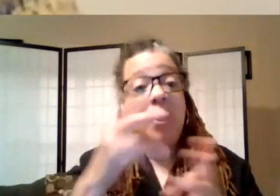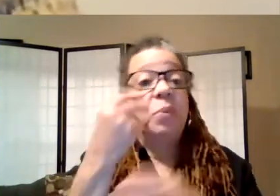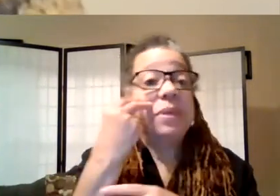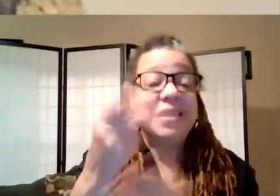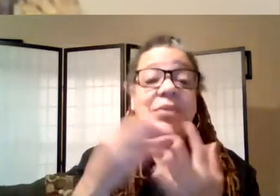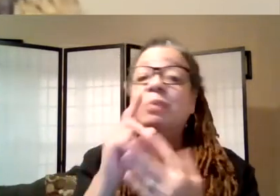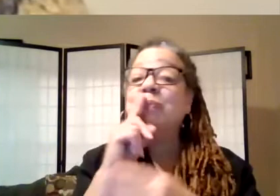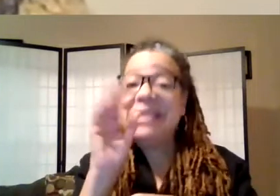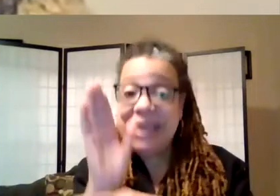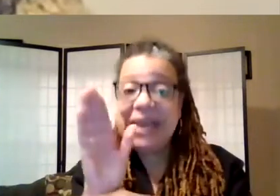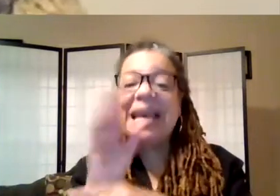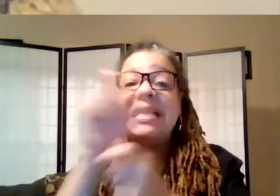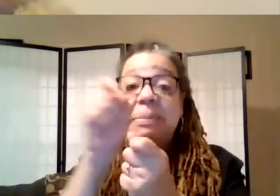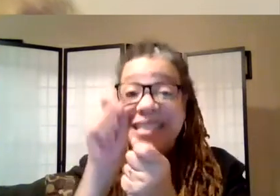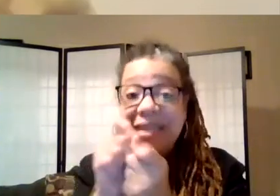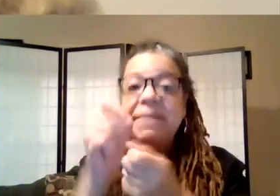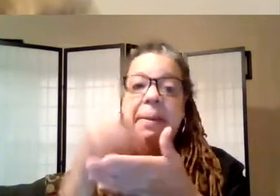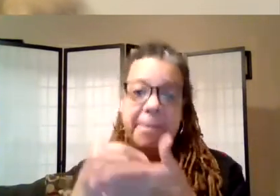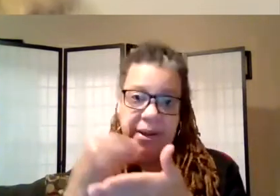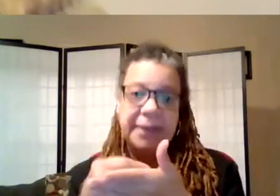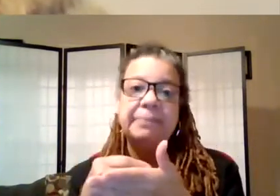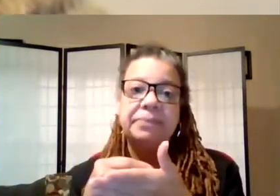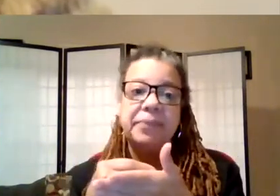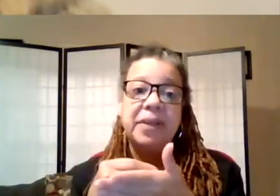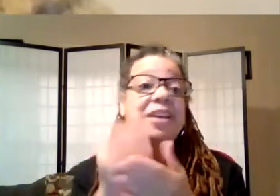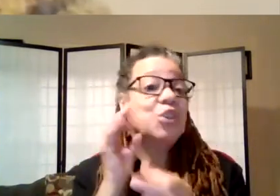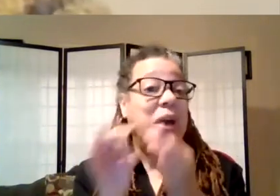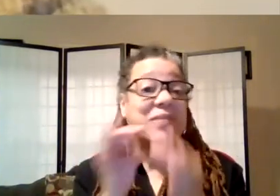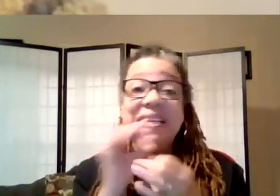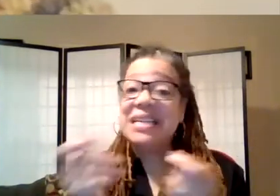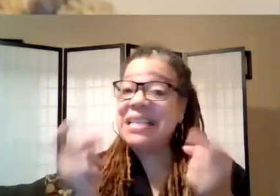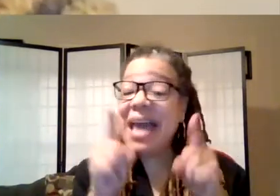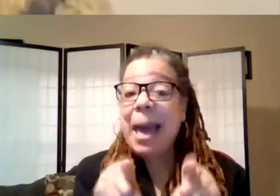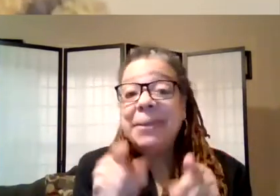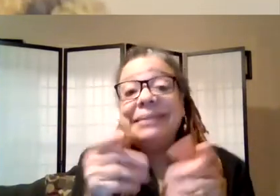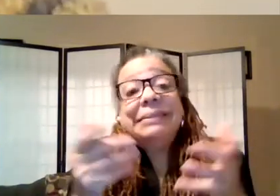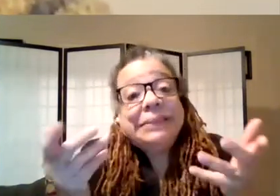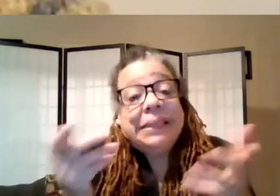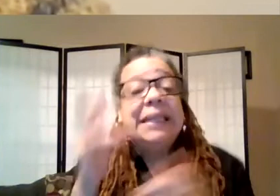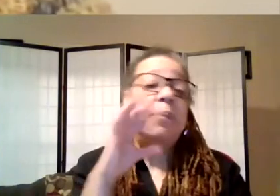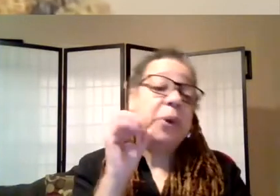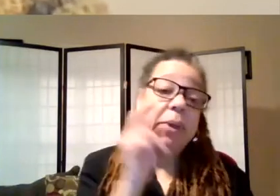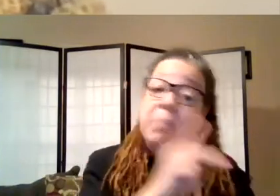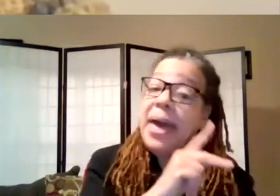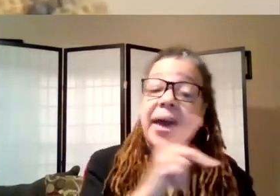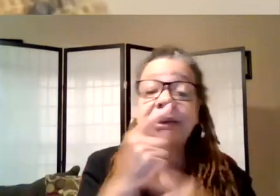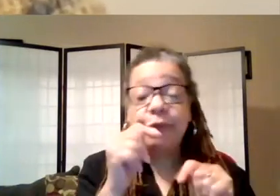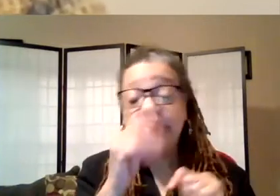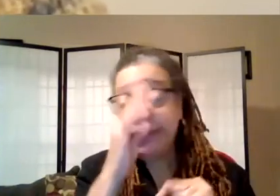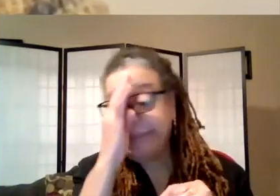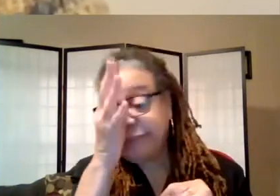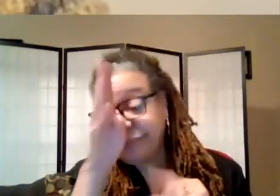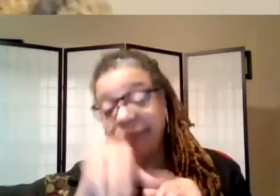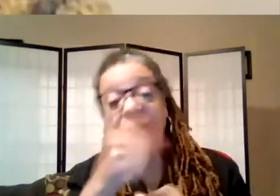dedicated funds. So if knock on wood, this doesn't happen, then we'll be back at the drawing board trying to find other dedicated